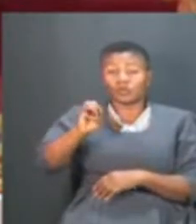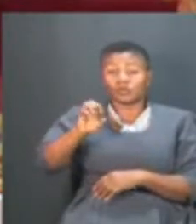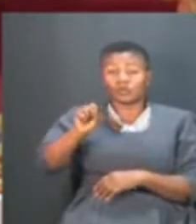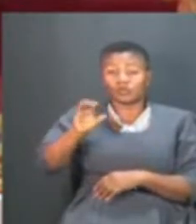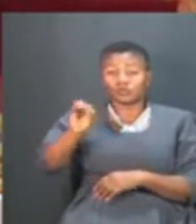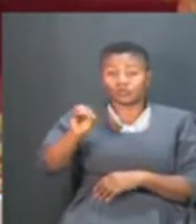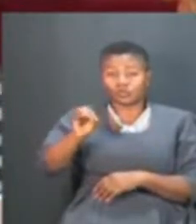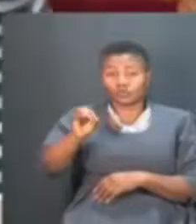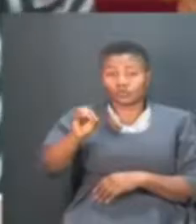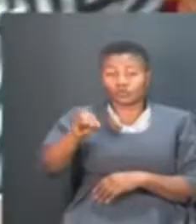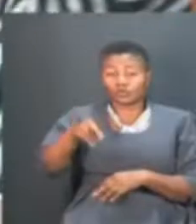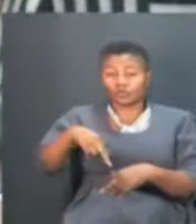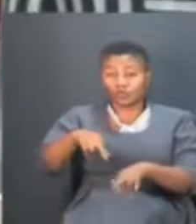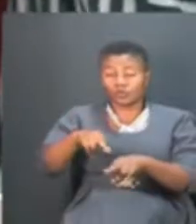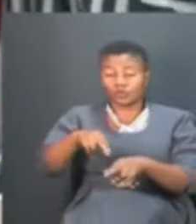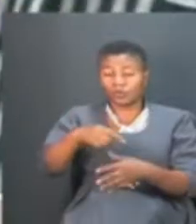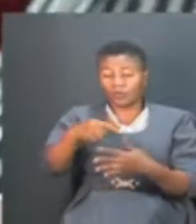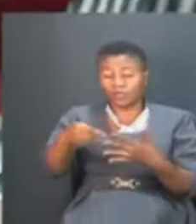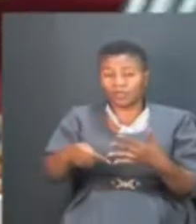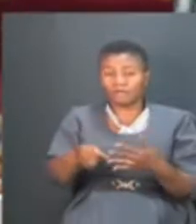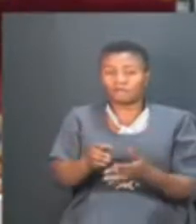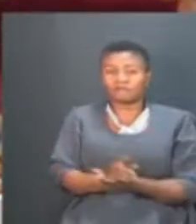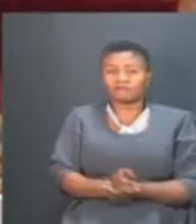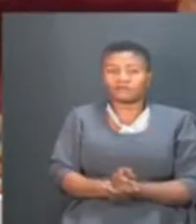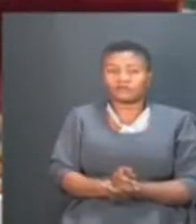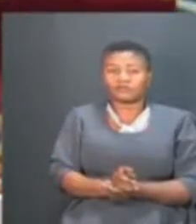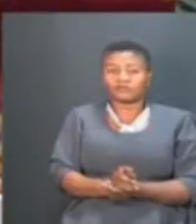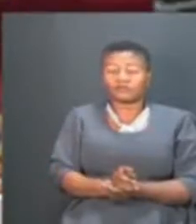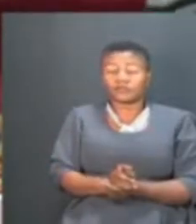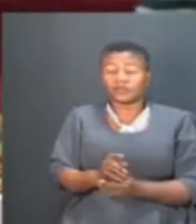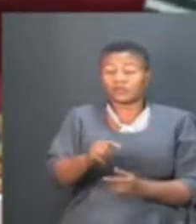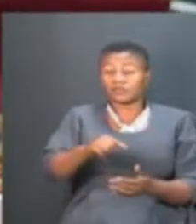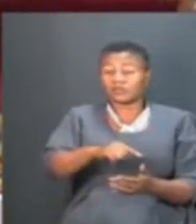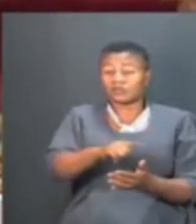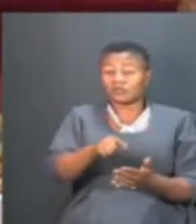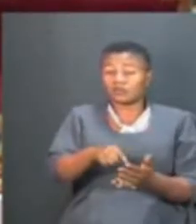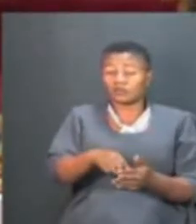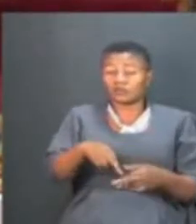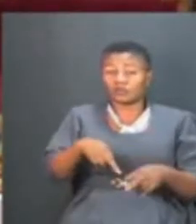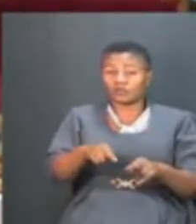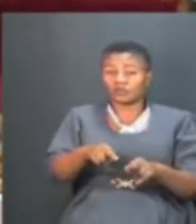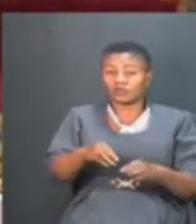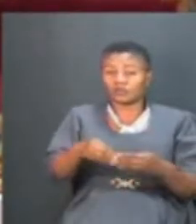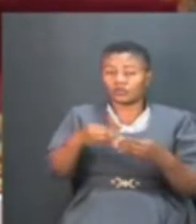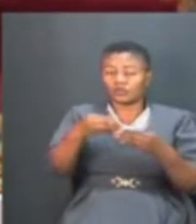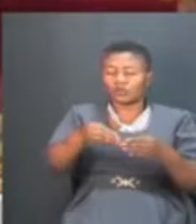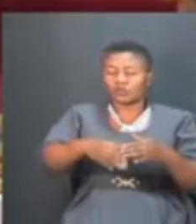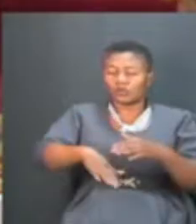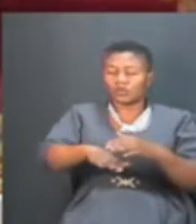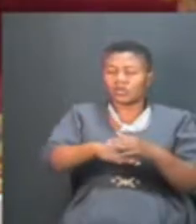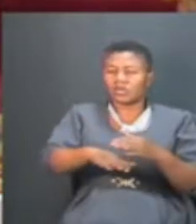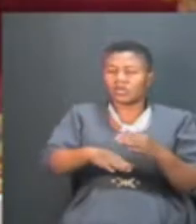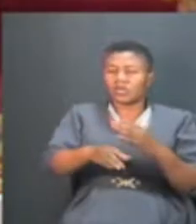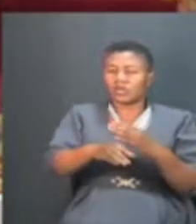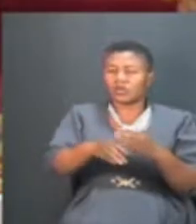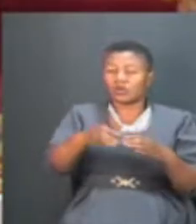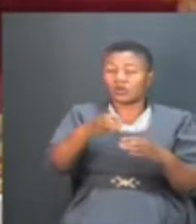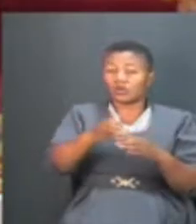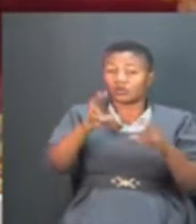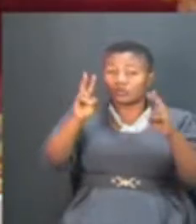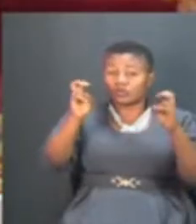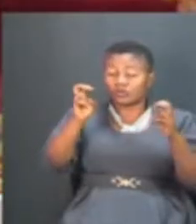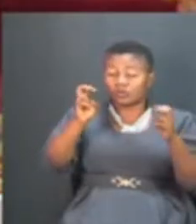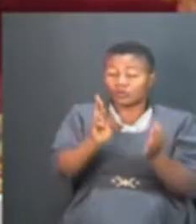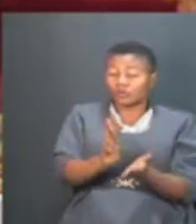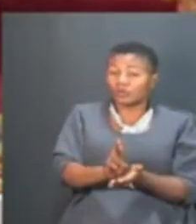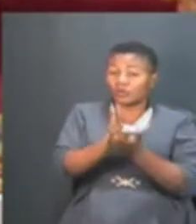Road is as follows. This road was awarded under the contract titled Rehabilitation of